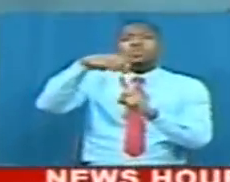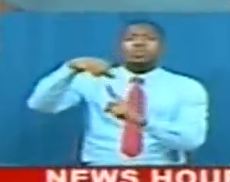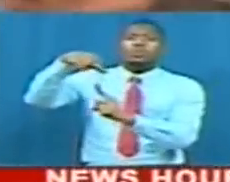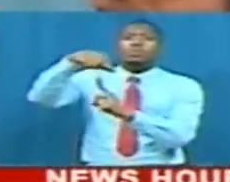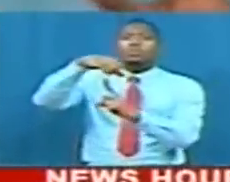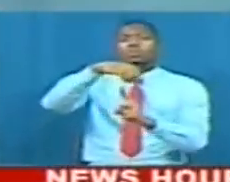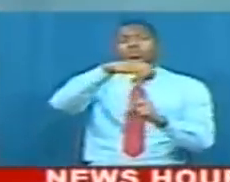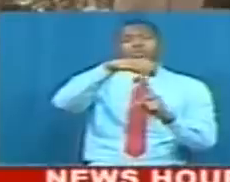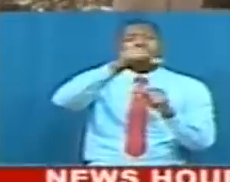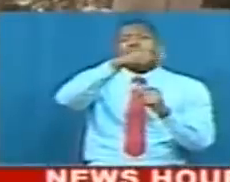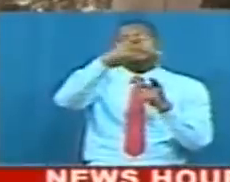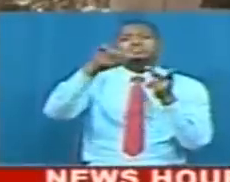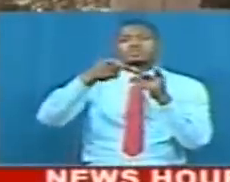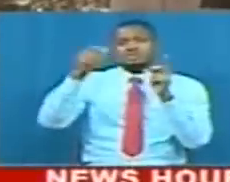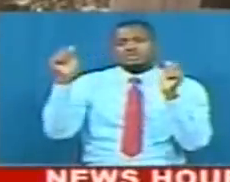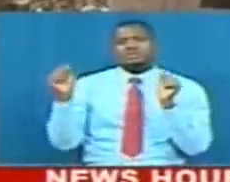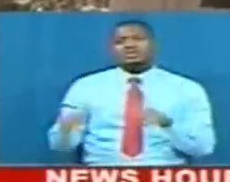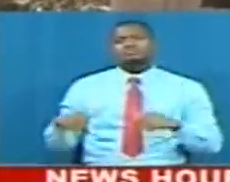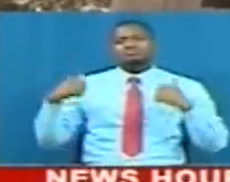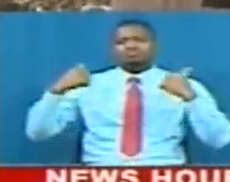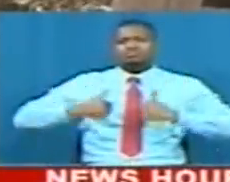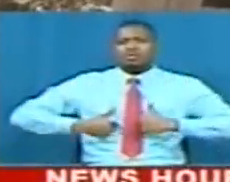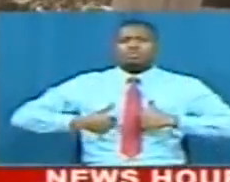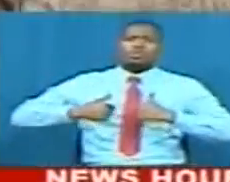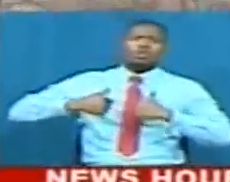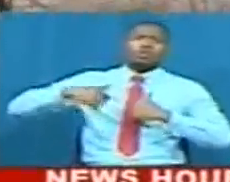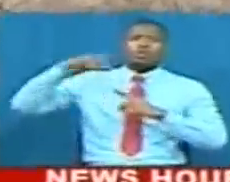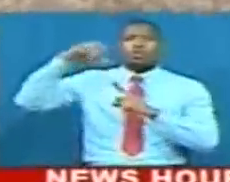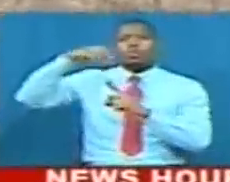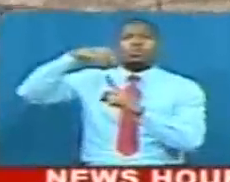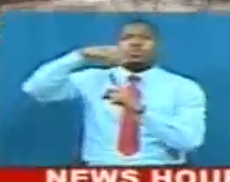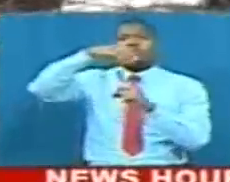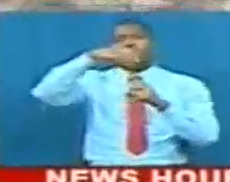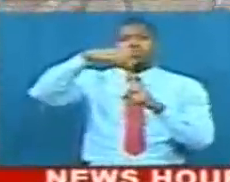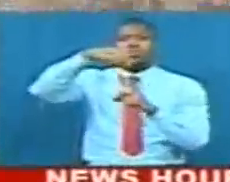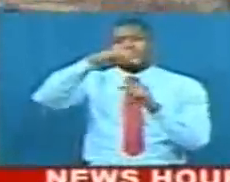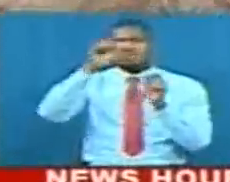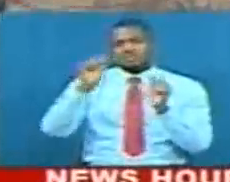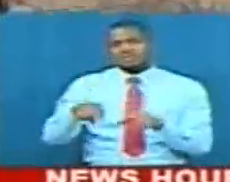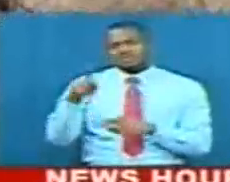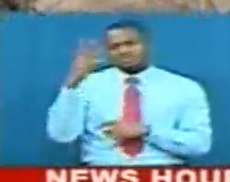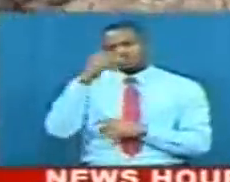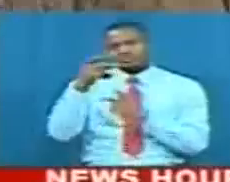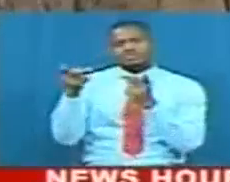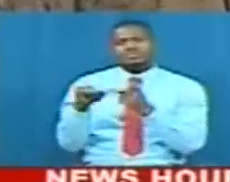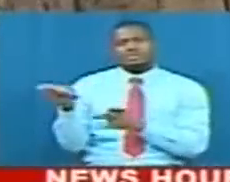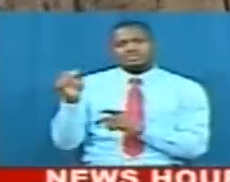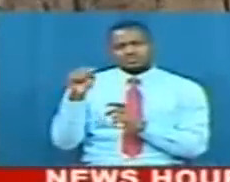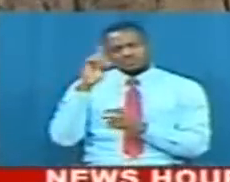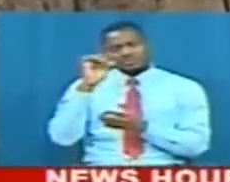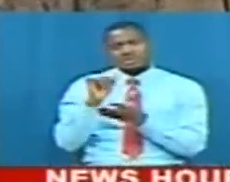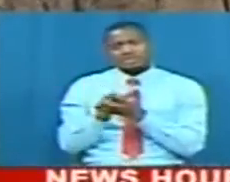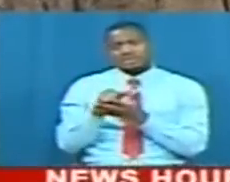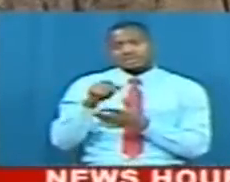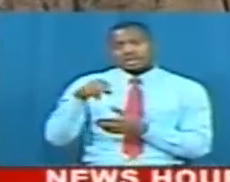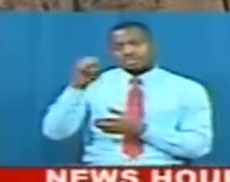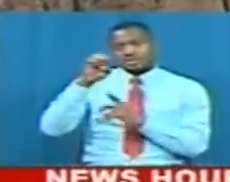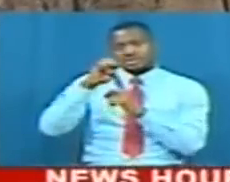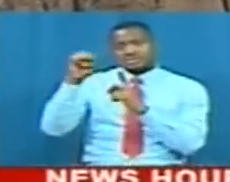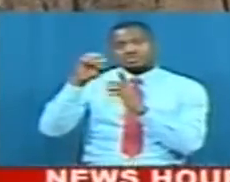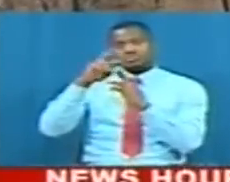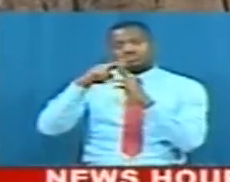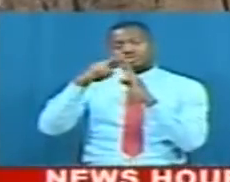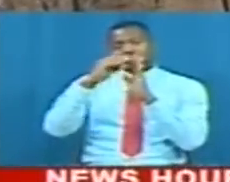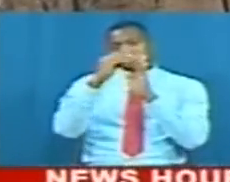fly from there to any point in the Upper East. The rocky terrain straddling the yet-to-be-gazetted Northeast region and the Upper